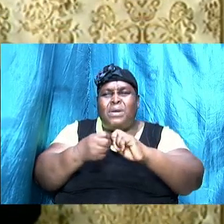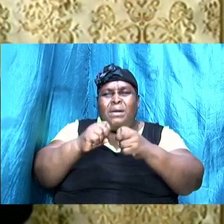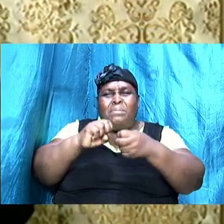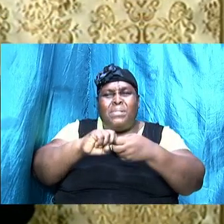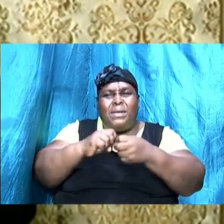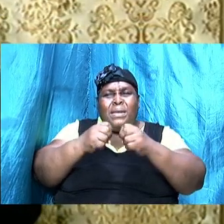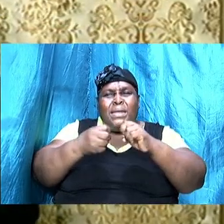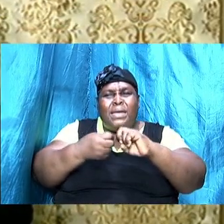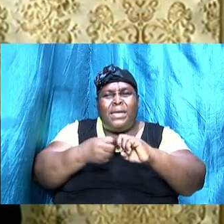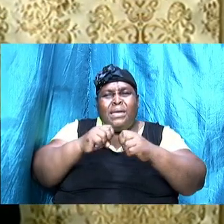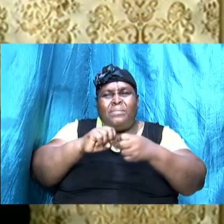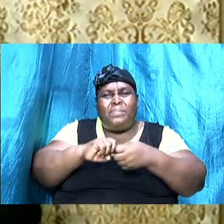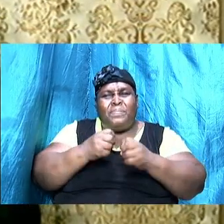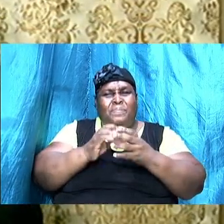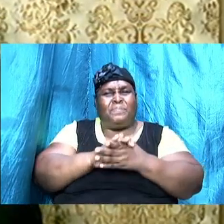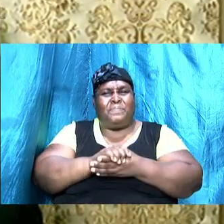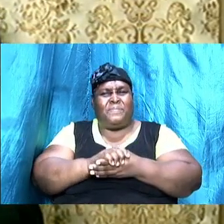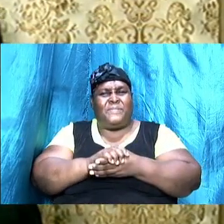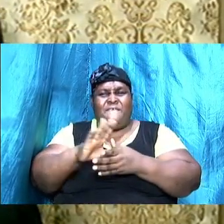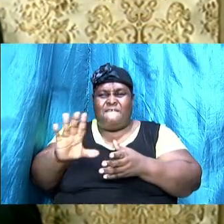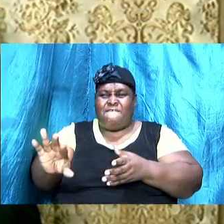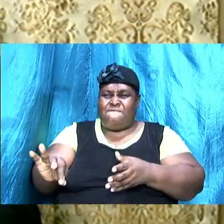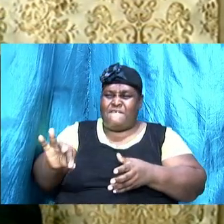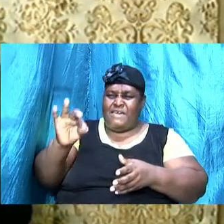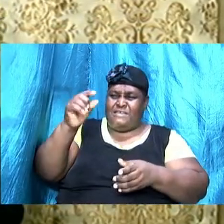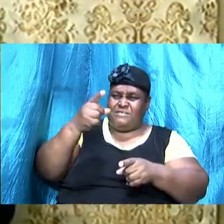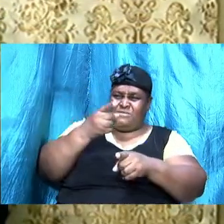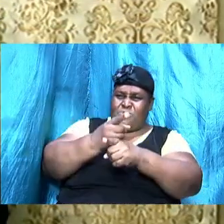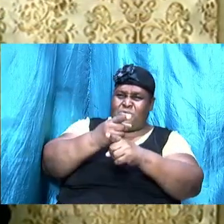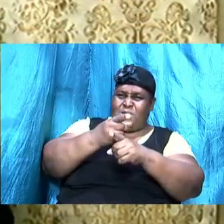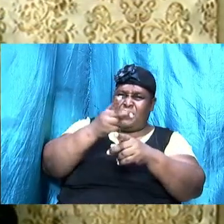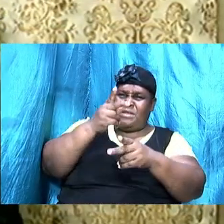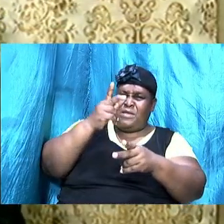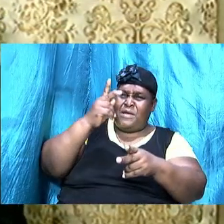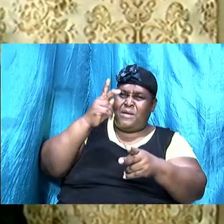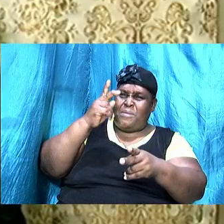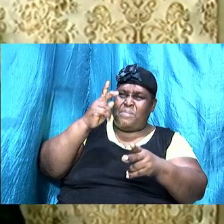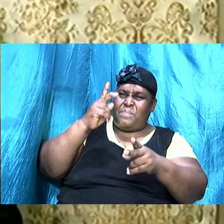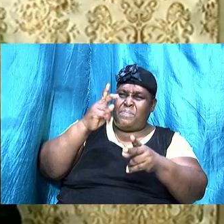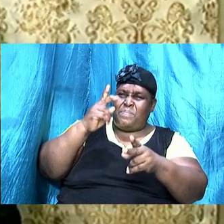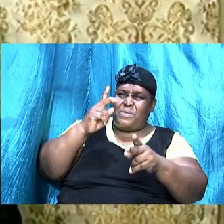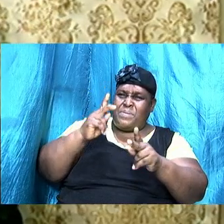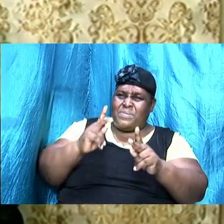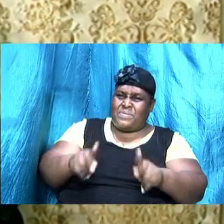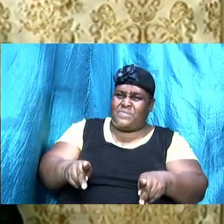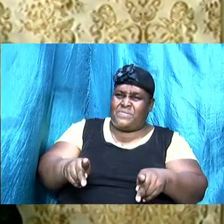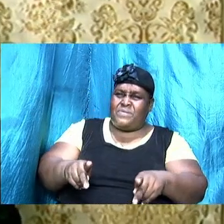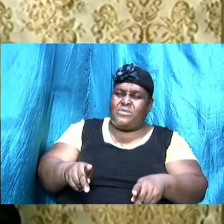about finding the person that is compatible, you will never find such a person.